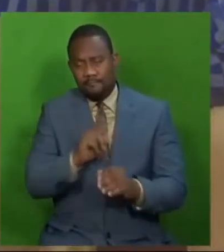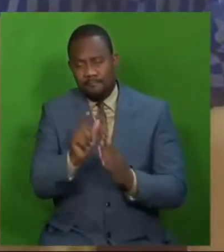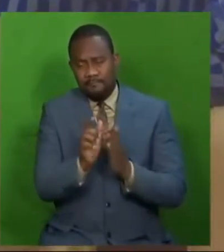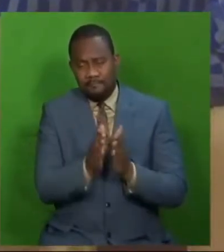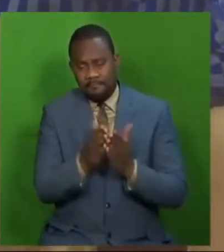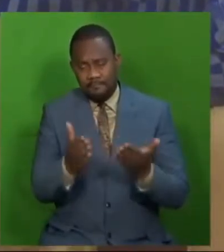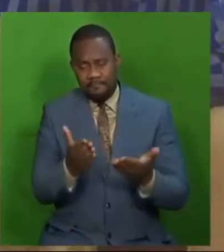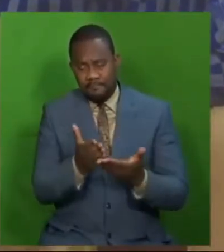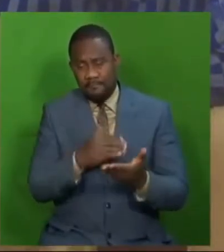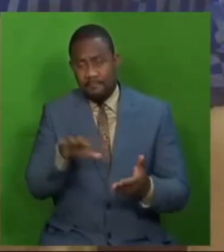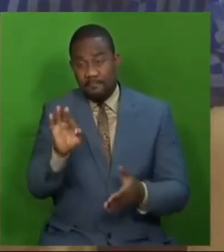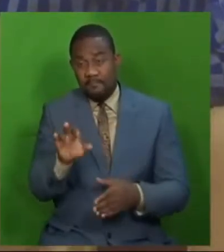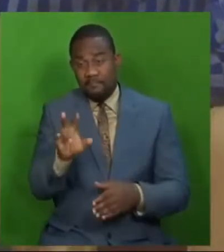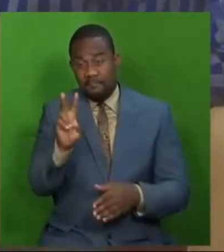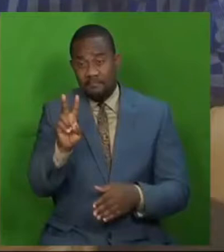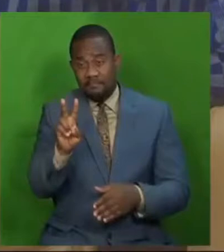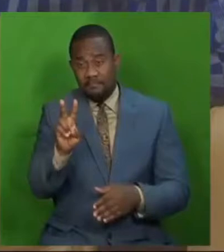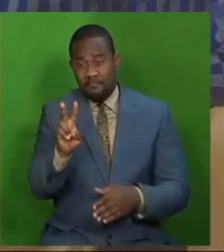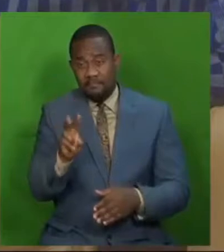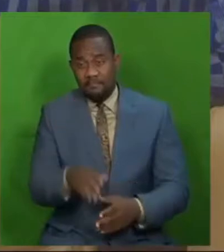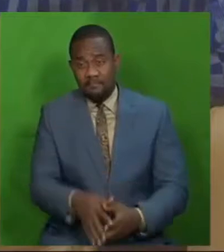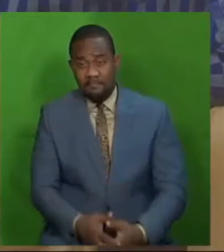And Mr. Speaker, Order